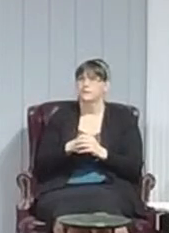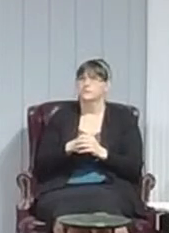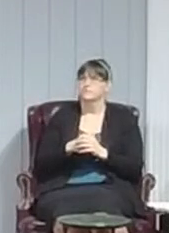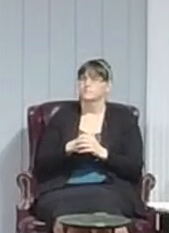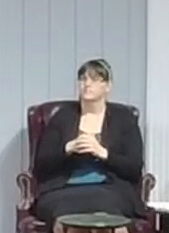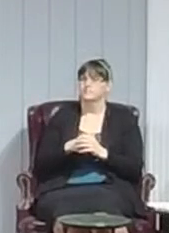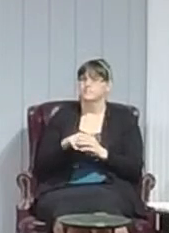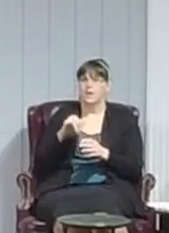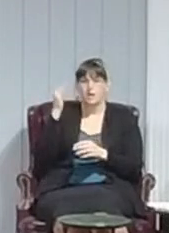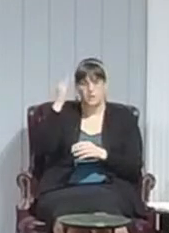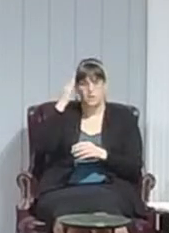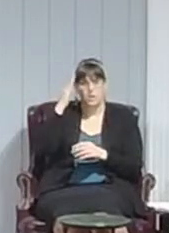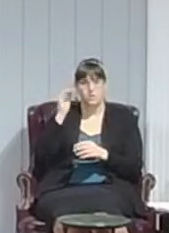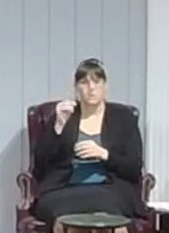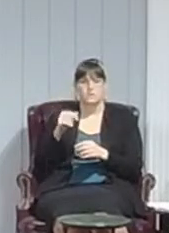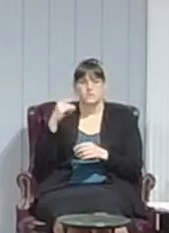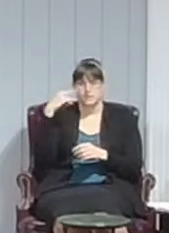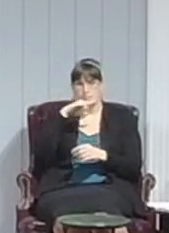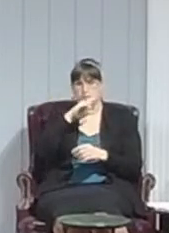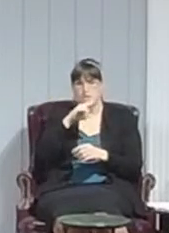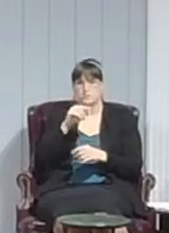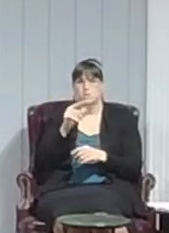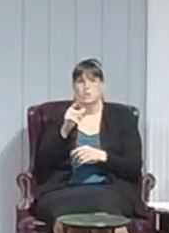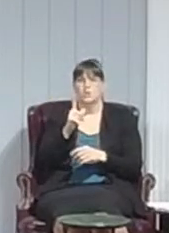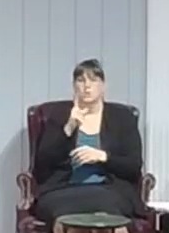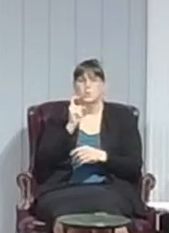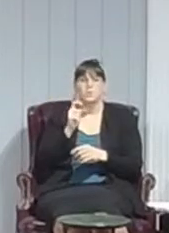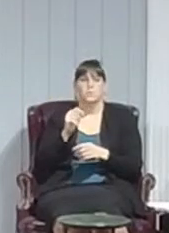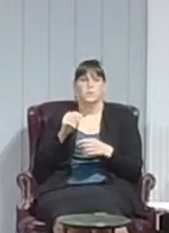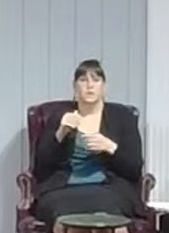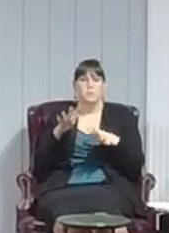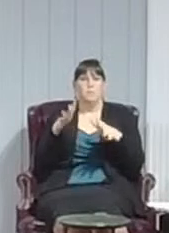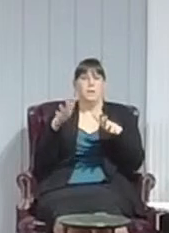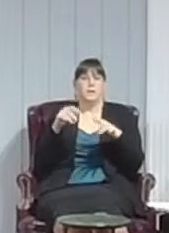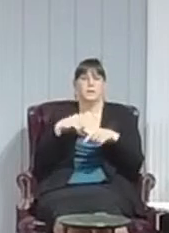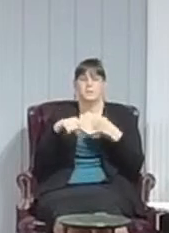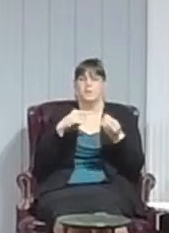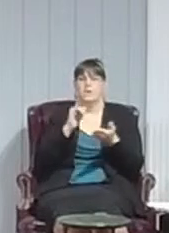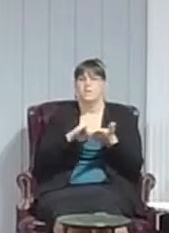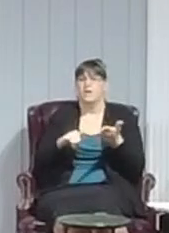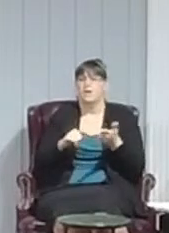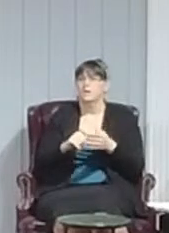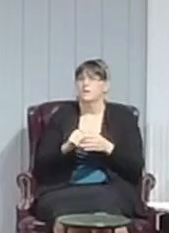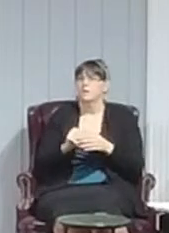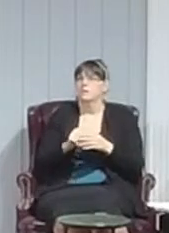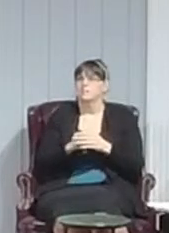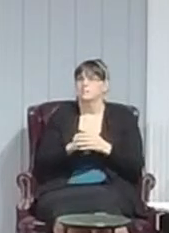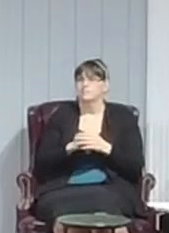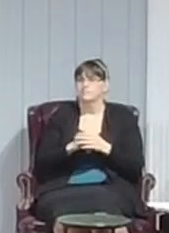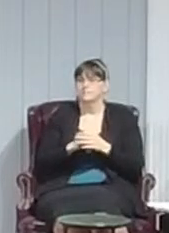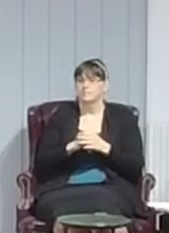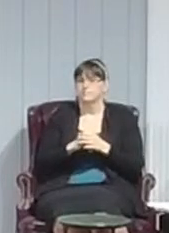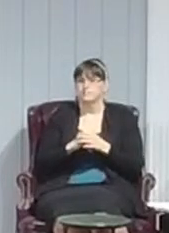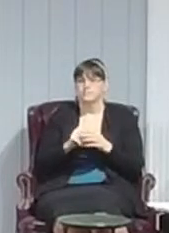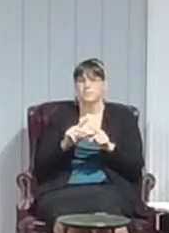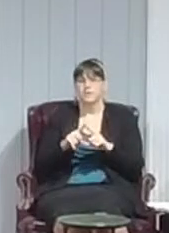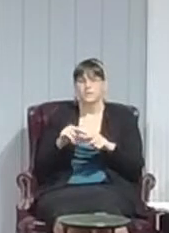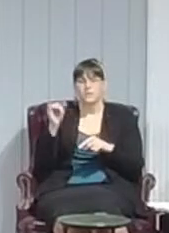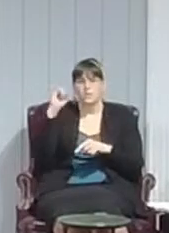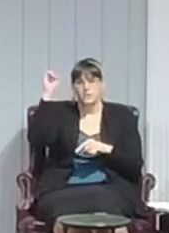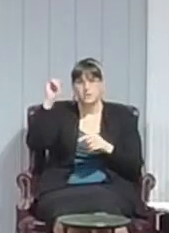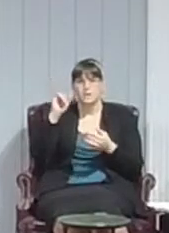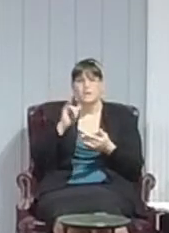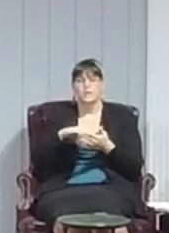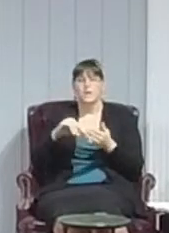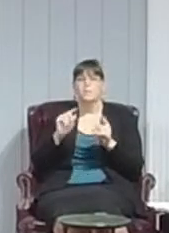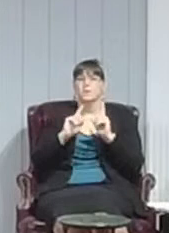And I thought, I know some kids who would panic at that. "Oh no, it's bedtime." But, the whole idea of, "I'm going to go make your bed for you. I'm